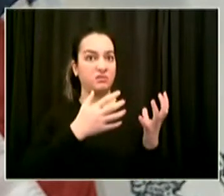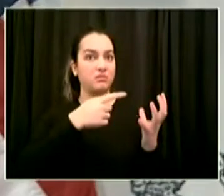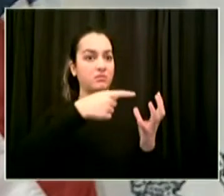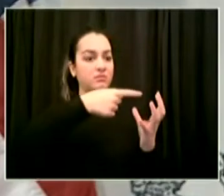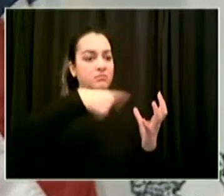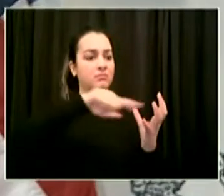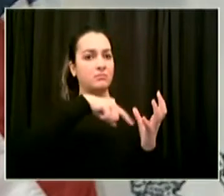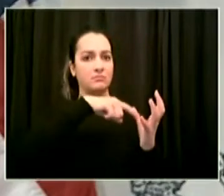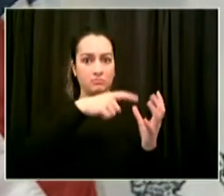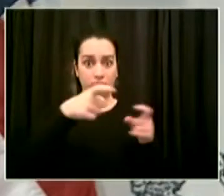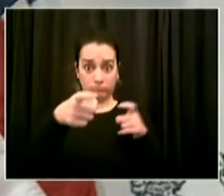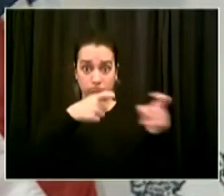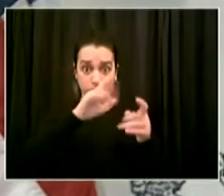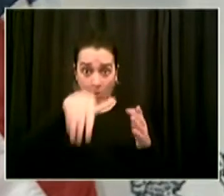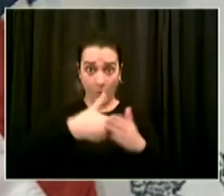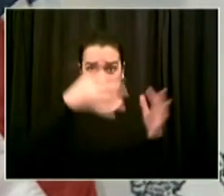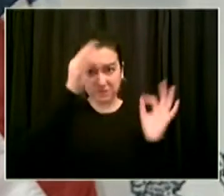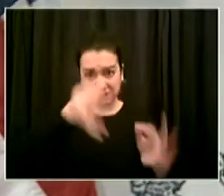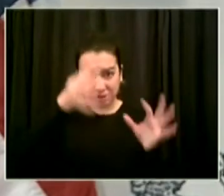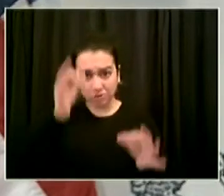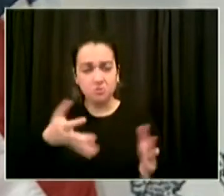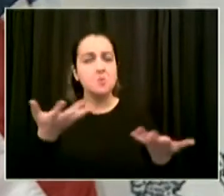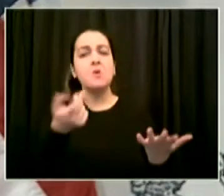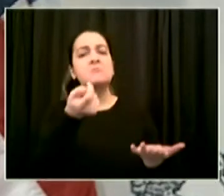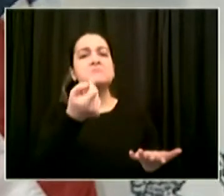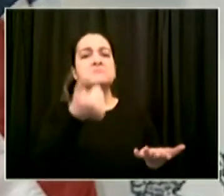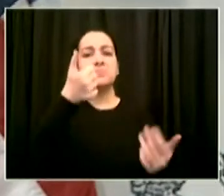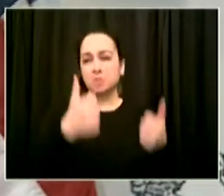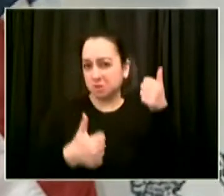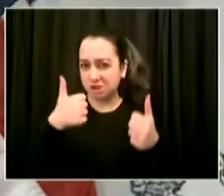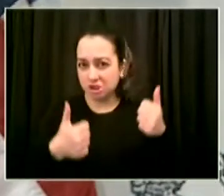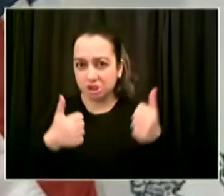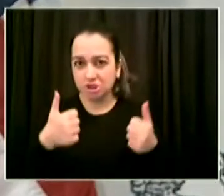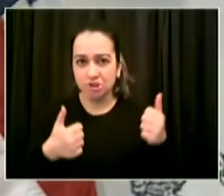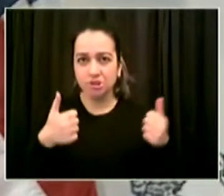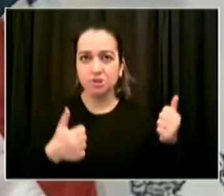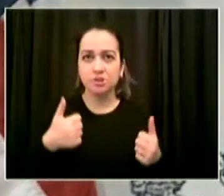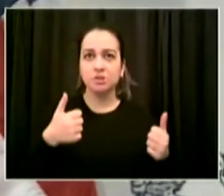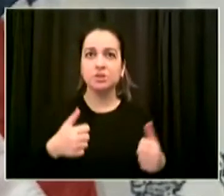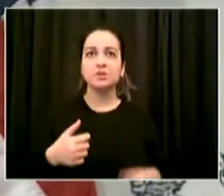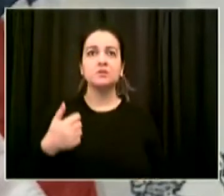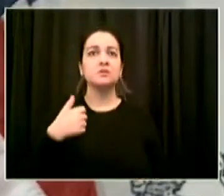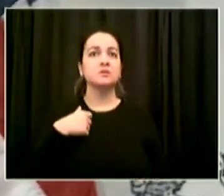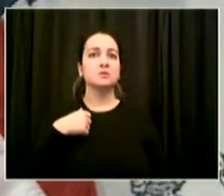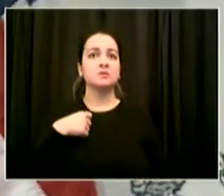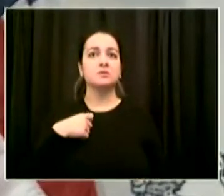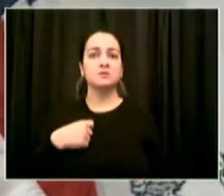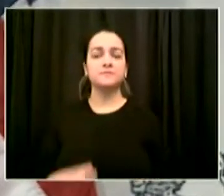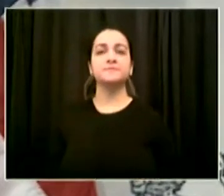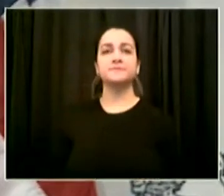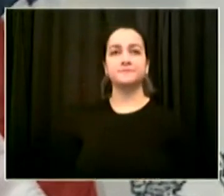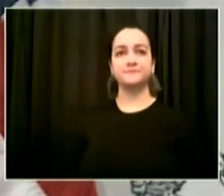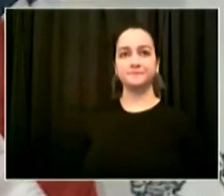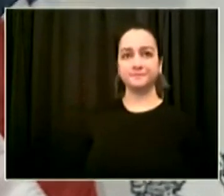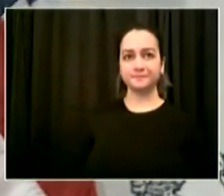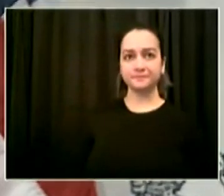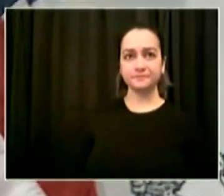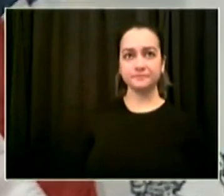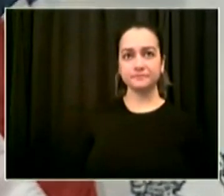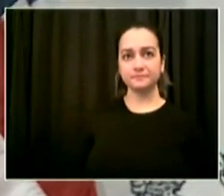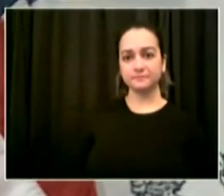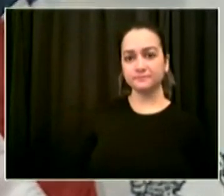but here's the bottom line. The commissioner in this process, and again, this process starts immediately. So for all new